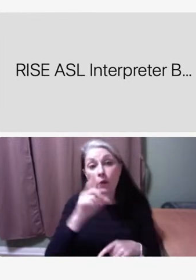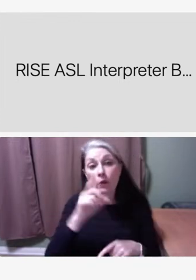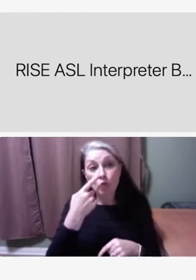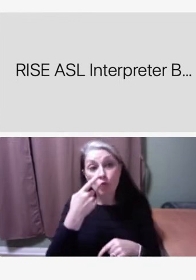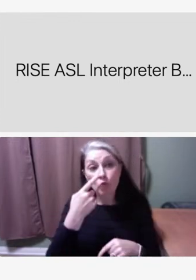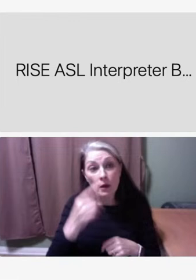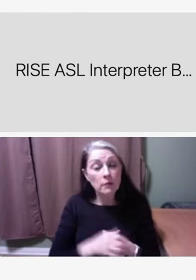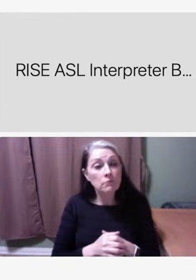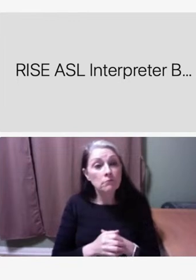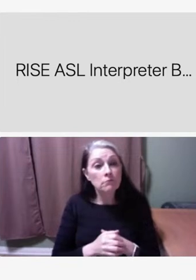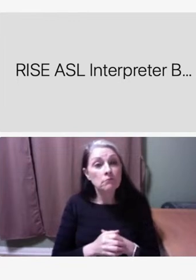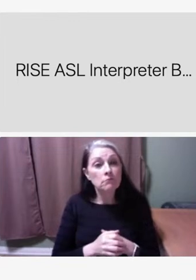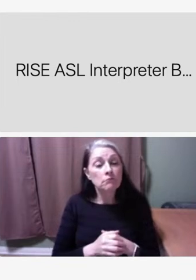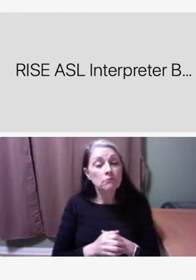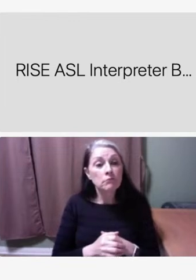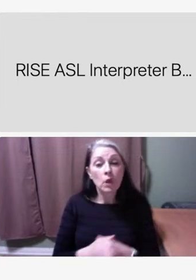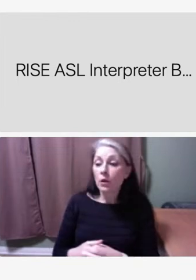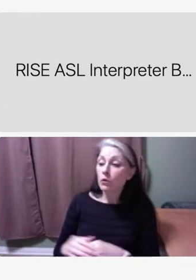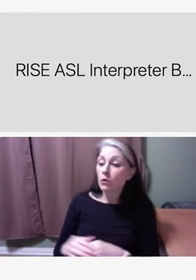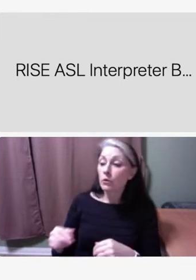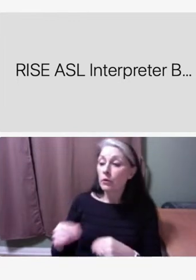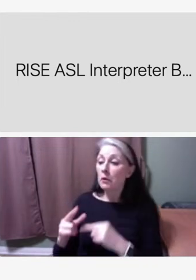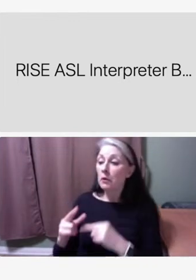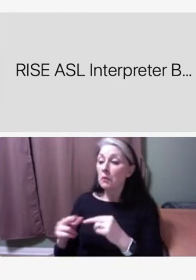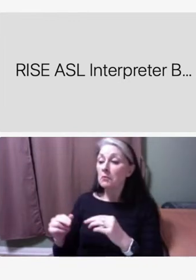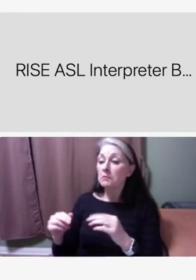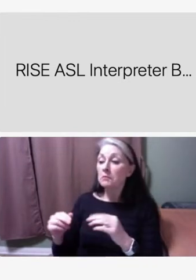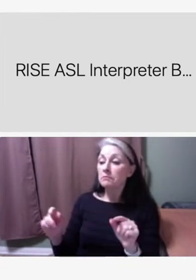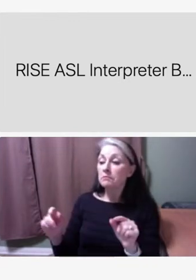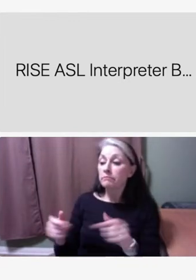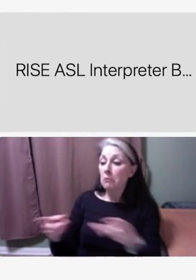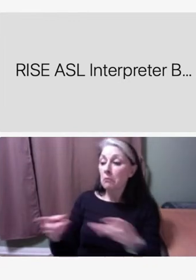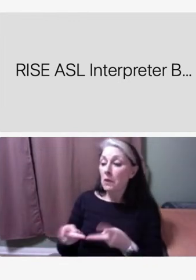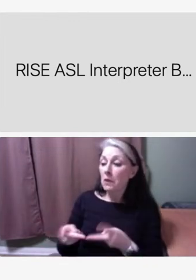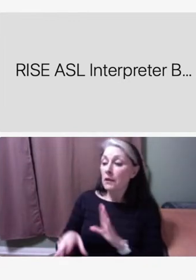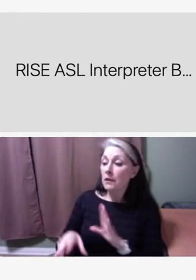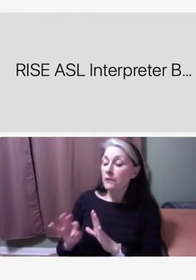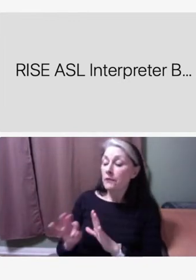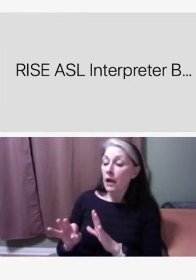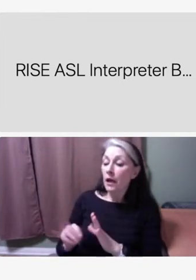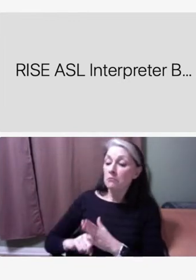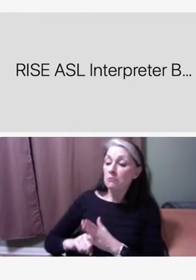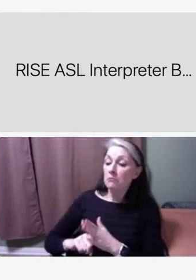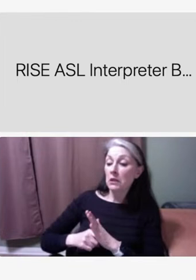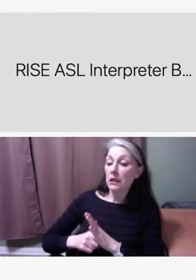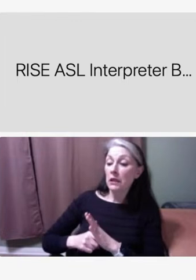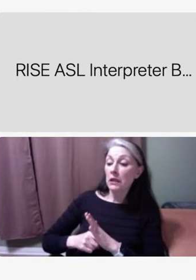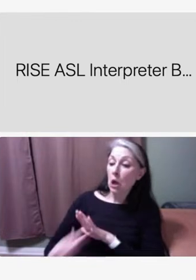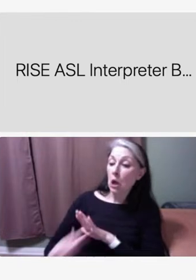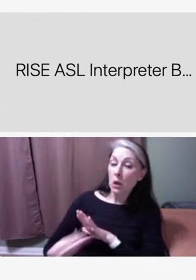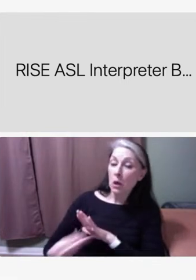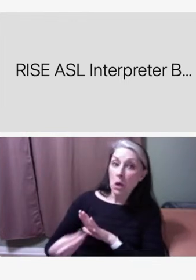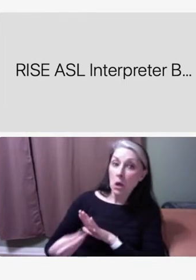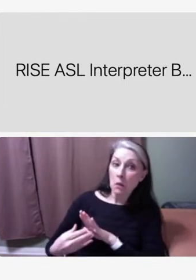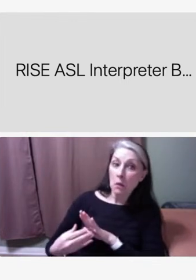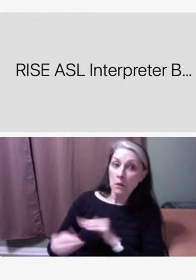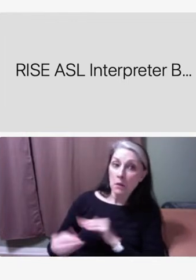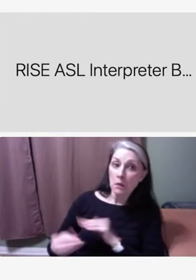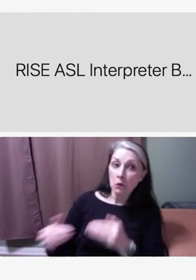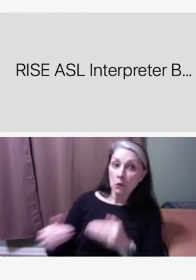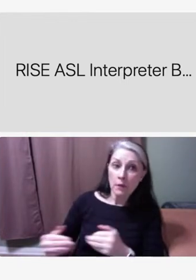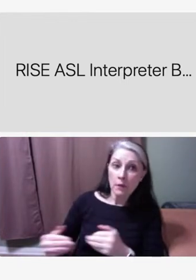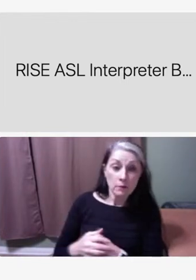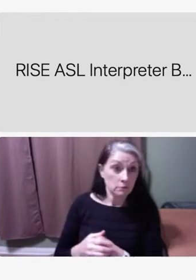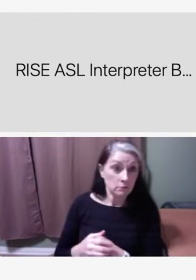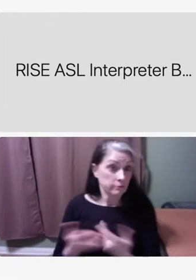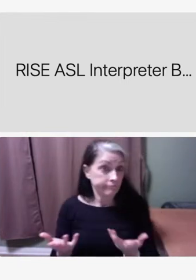kiosk place out there, have them make 20 keys and then go from there. So I